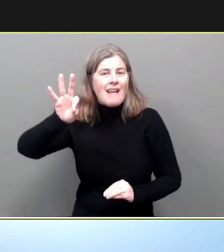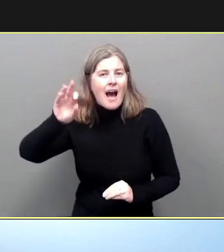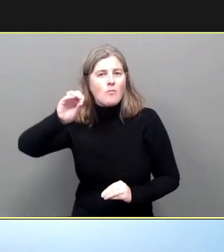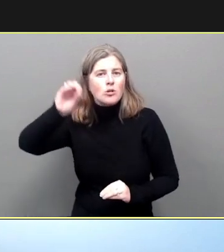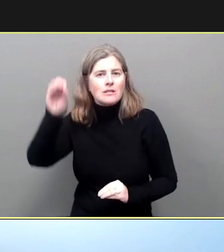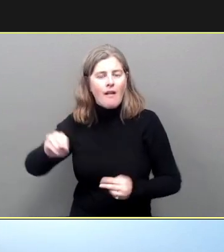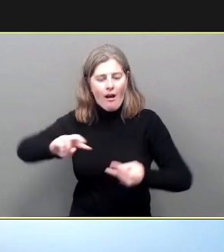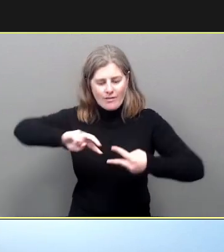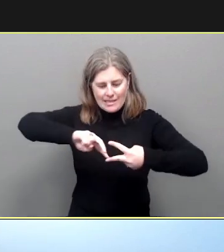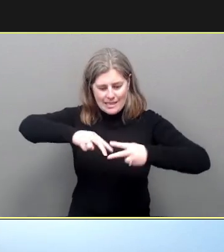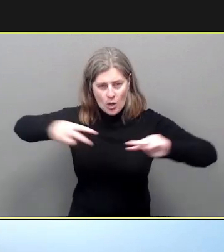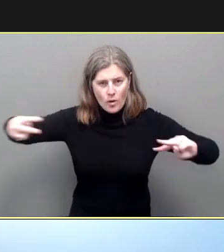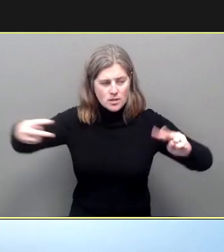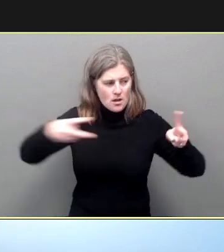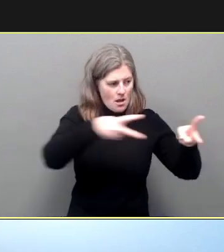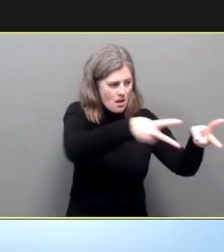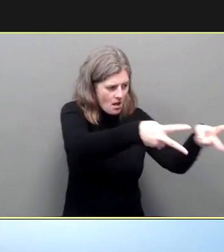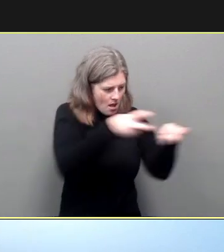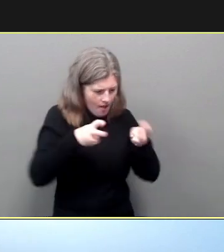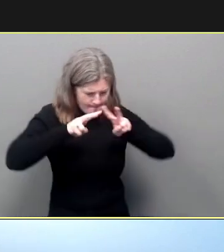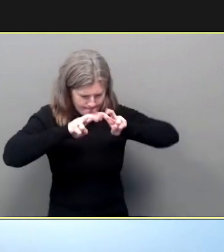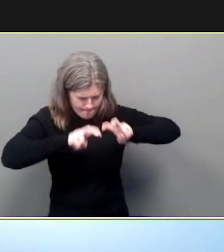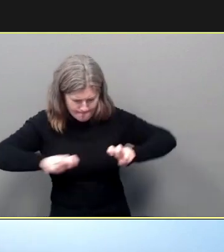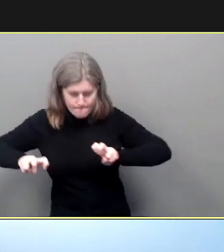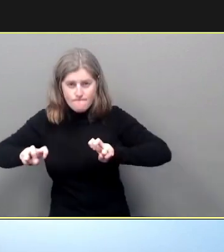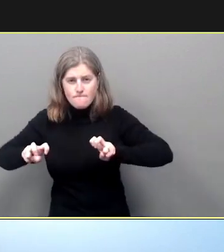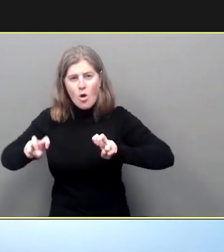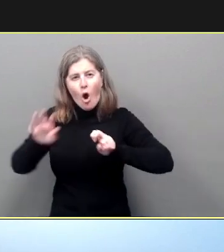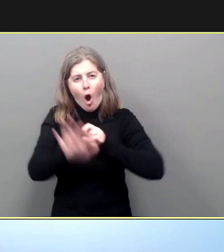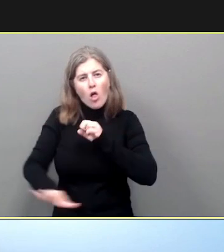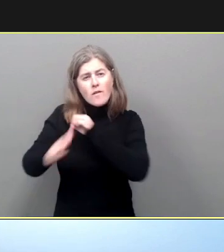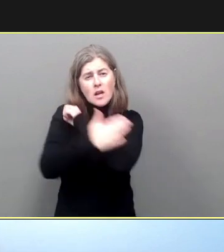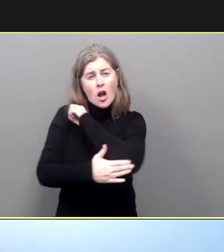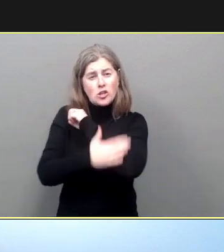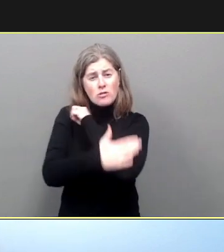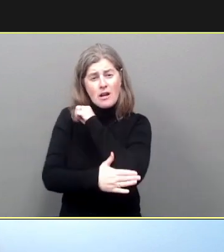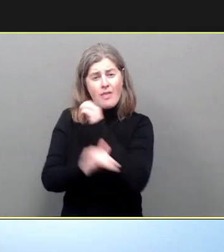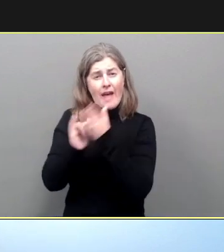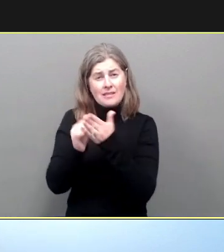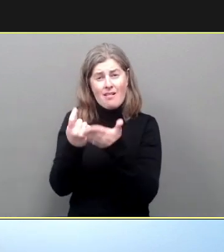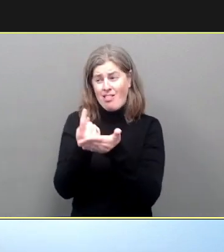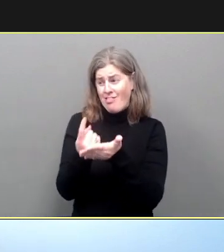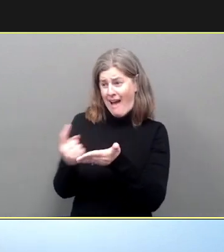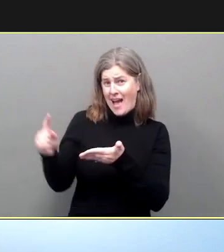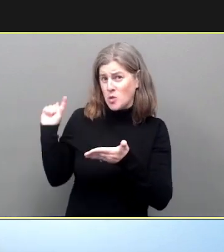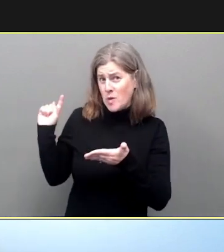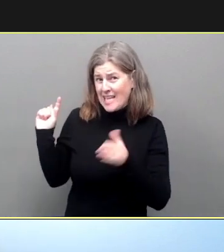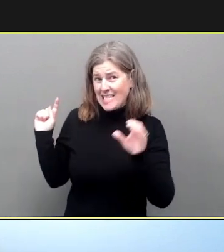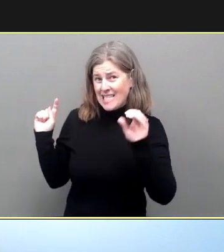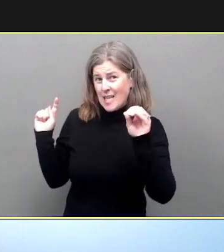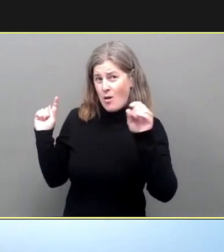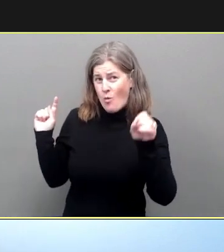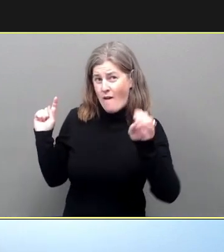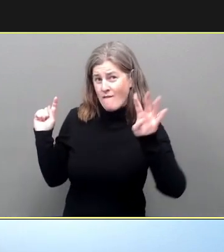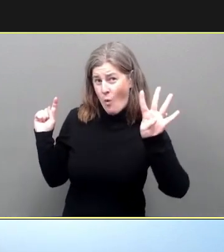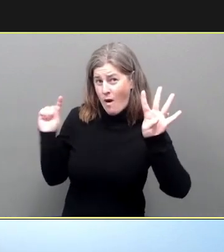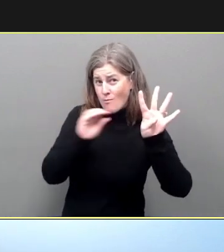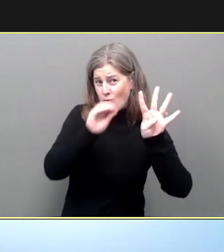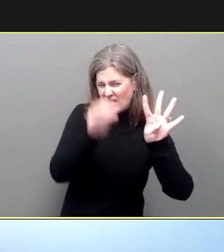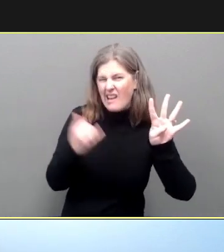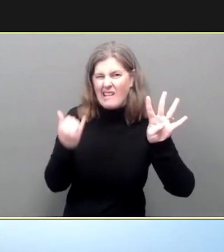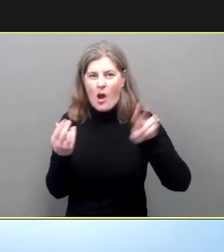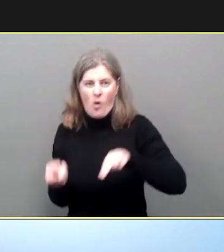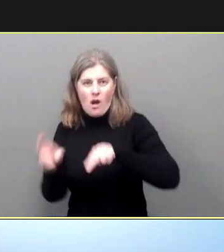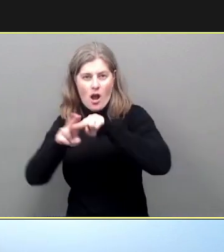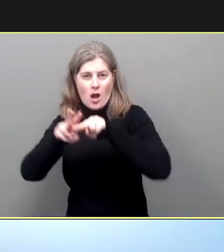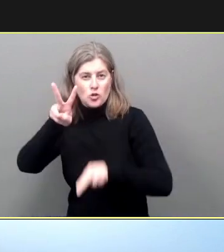sequenced samples across the country this week, and this is compared to the previous week where it was only 0.4%.